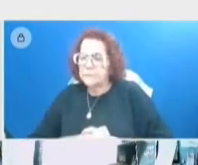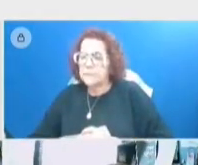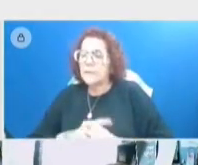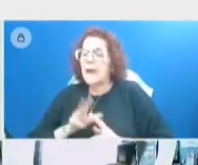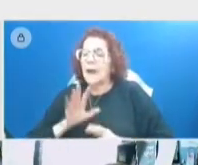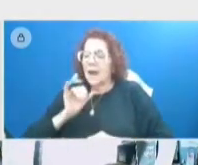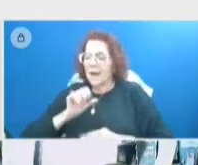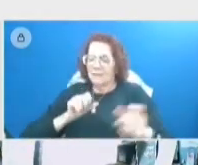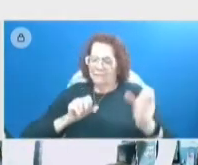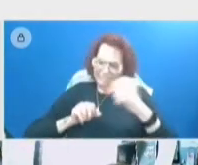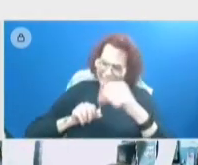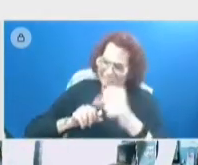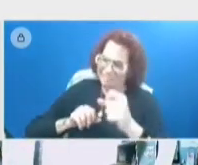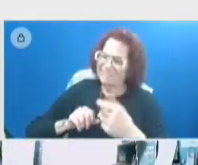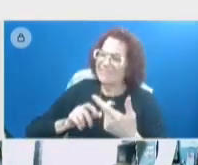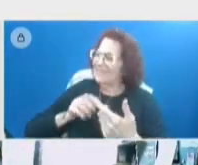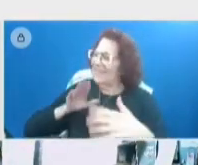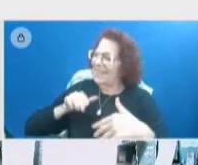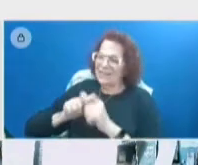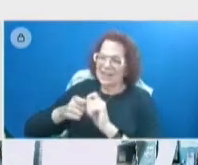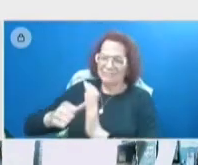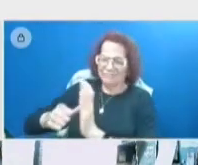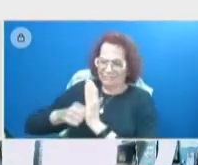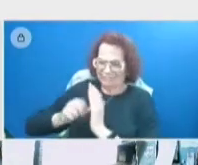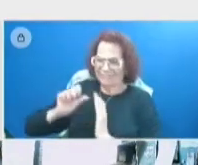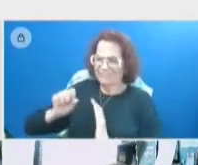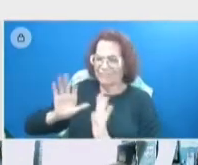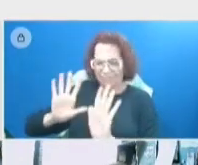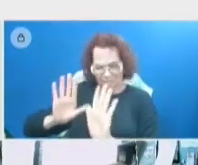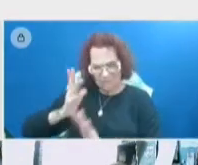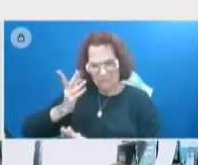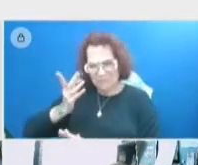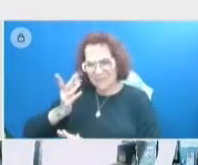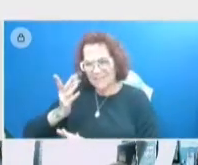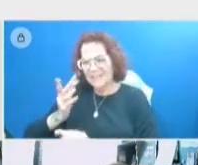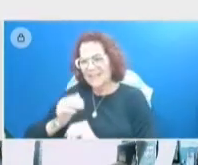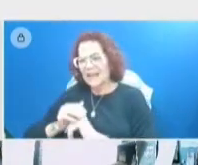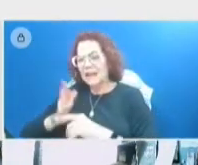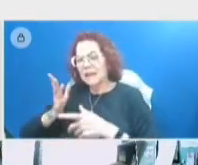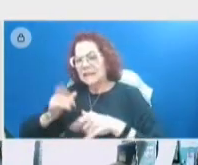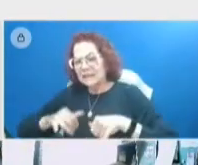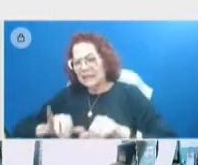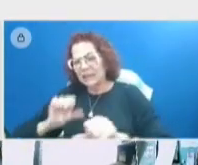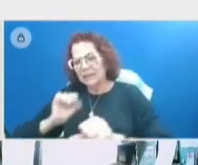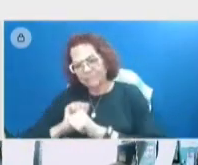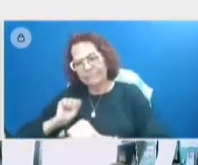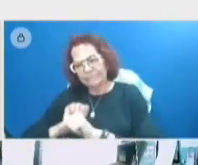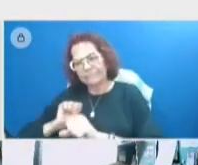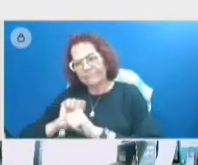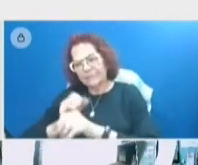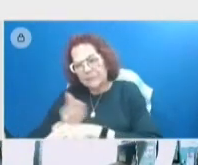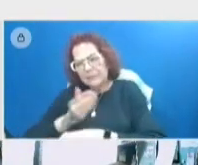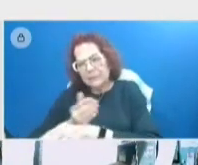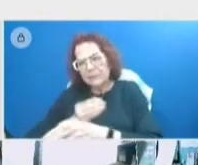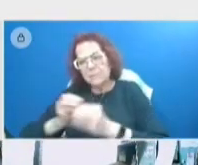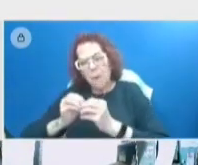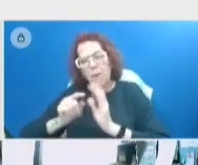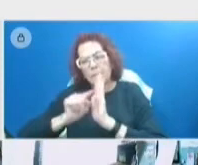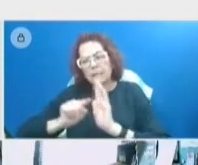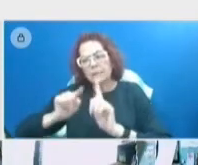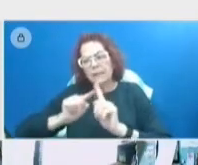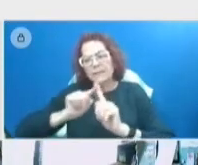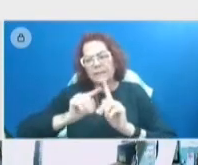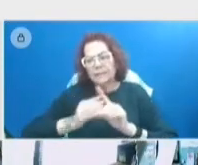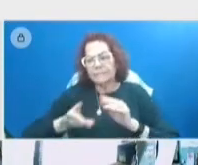that. I think, as I pointed out, we recognize there's still work to be done, in particular making the search, as I said,